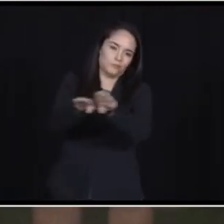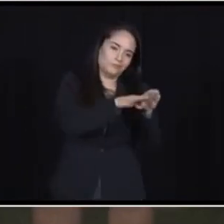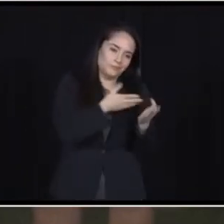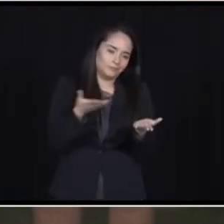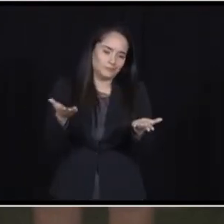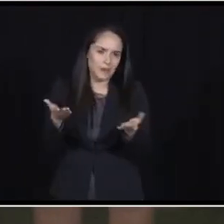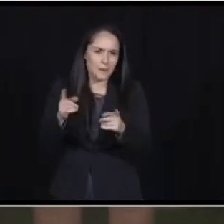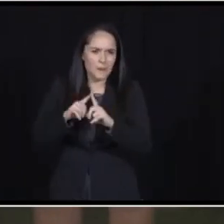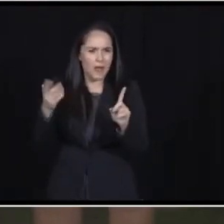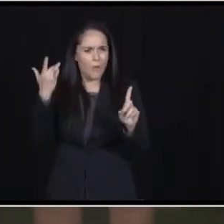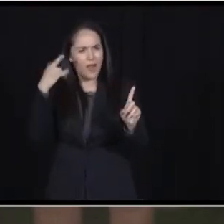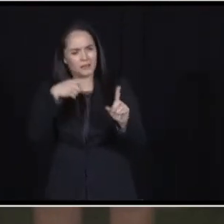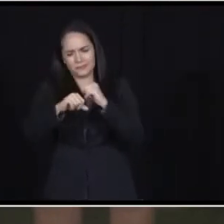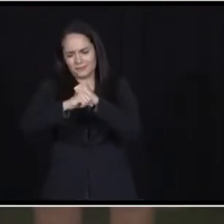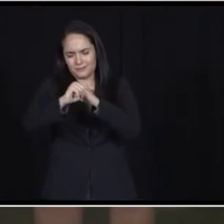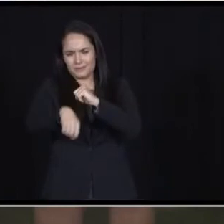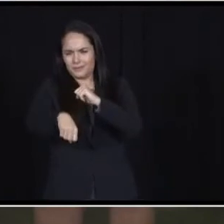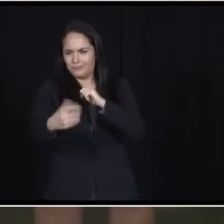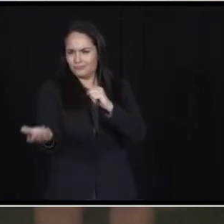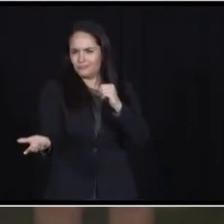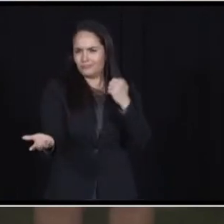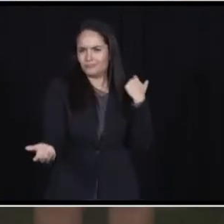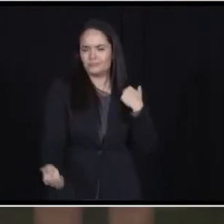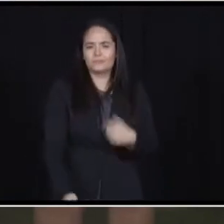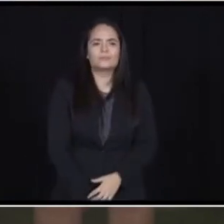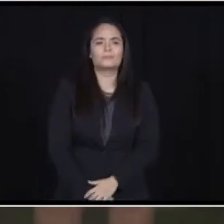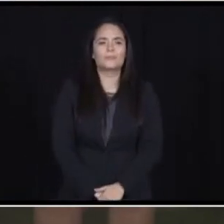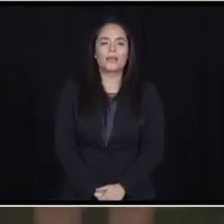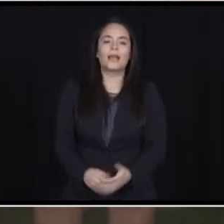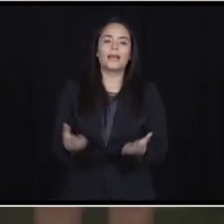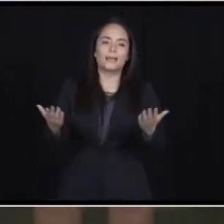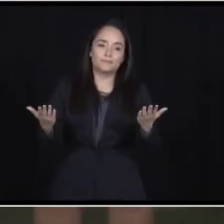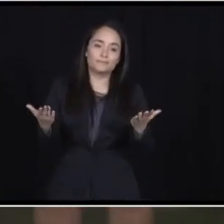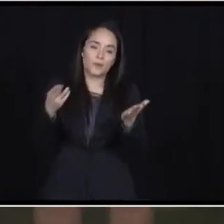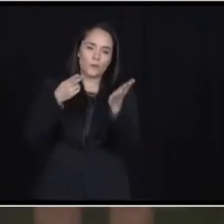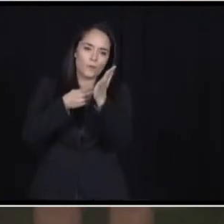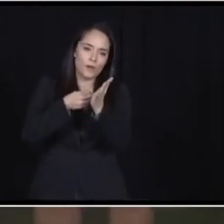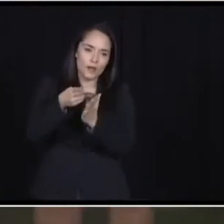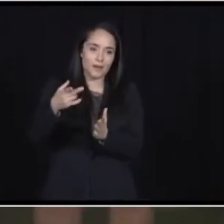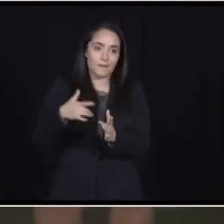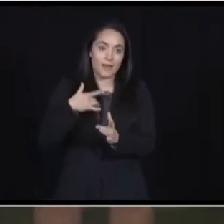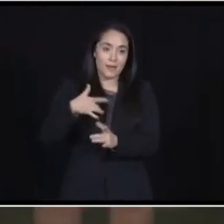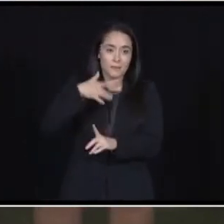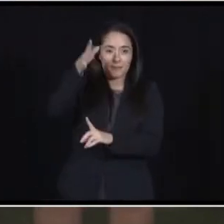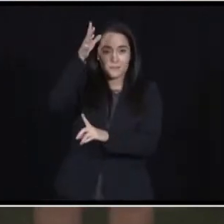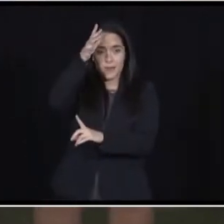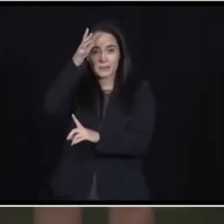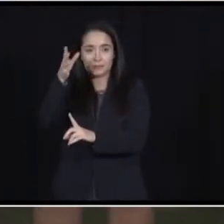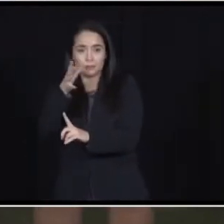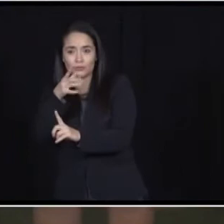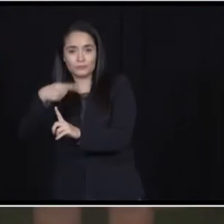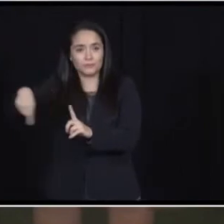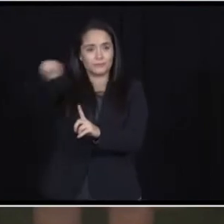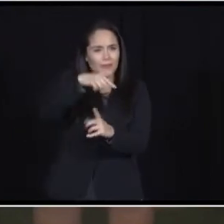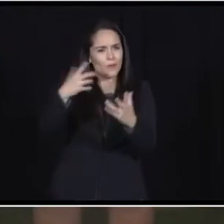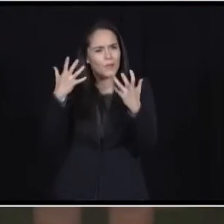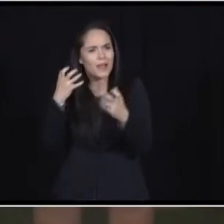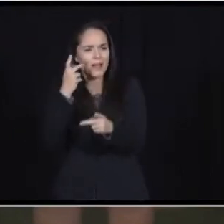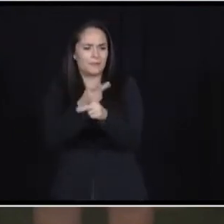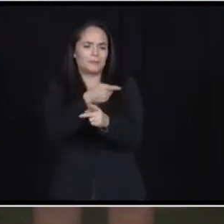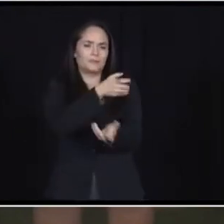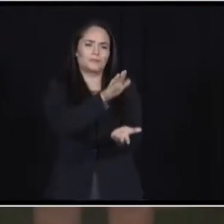think the parents, honestly, I think the parents, I think everyone wants to keep these schools open as long as we can. But